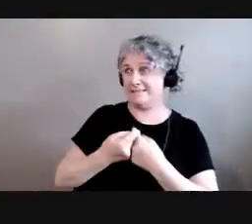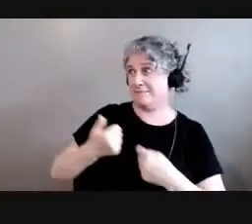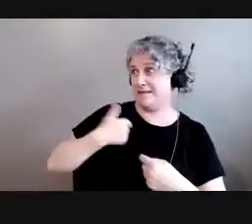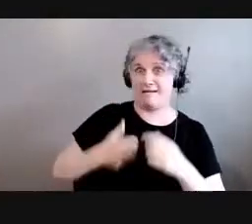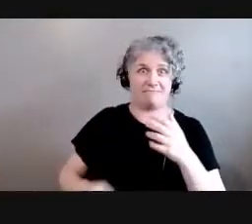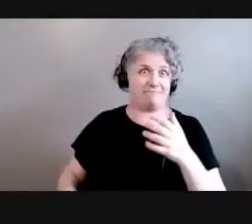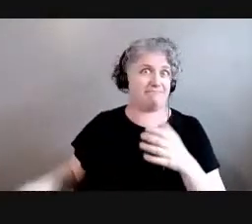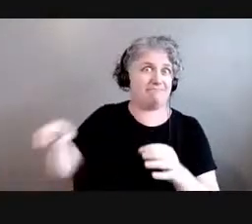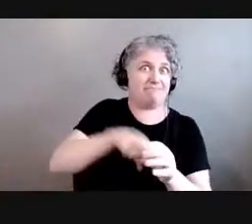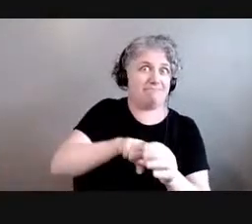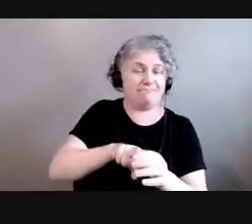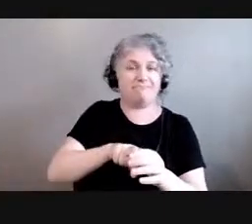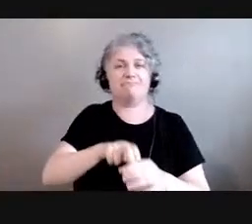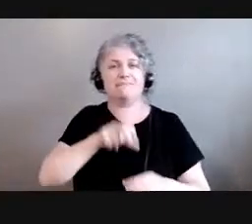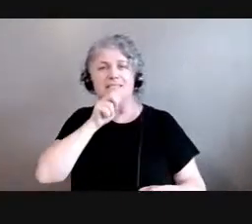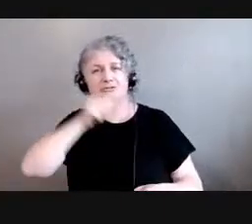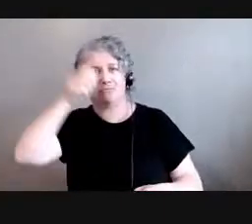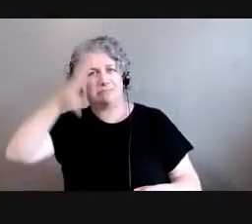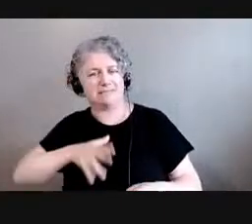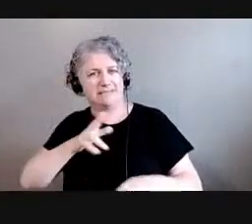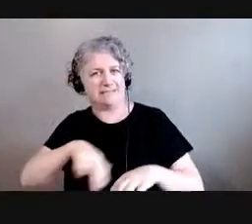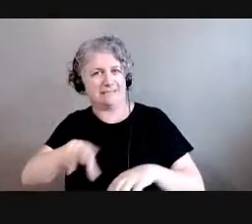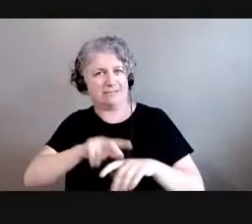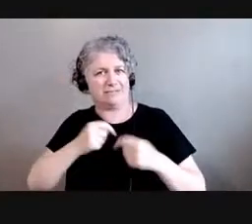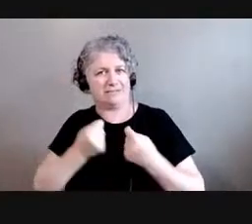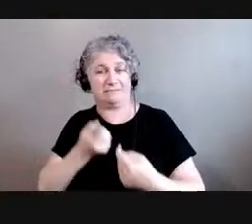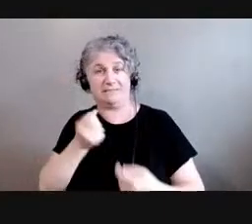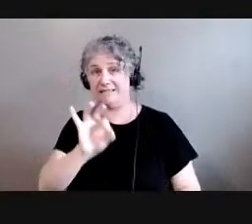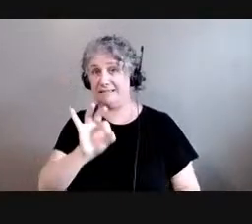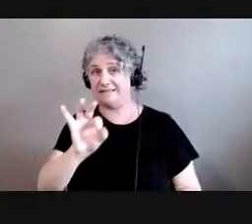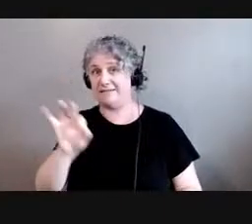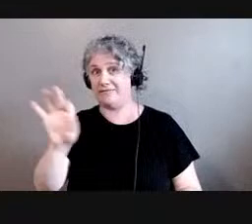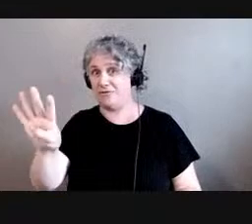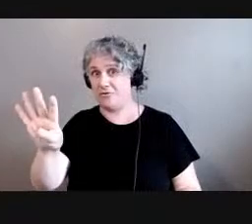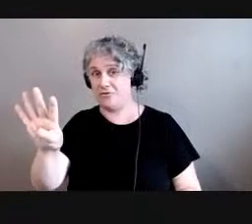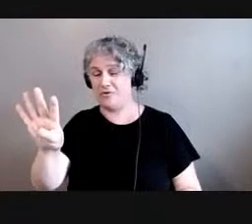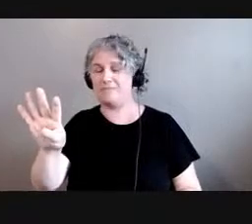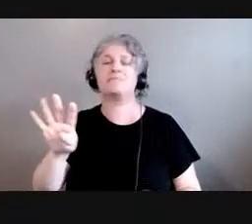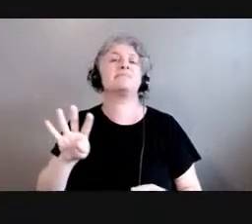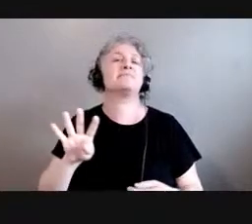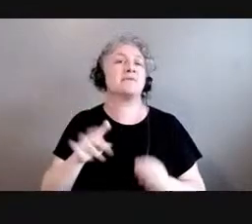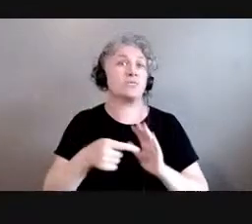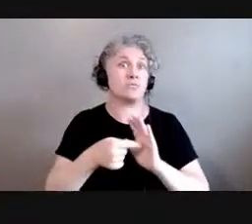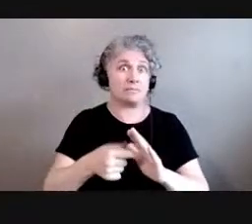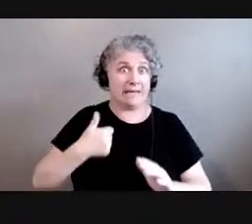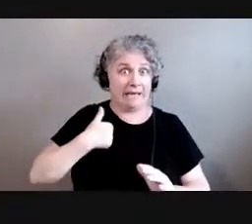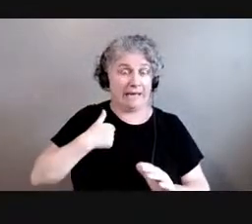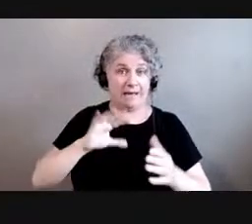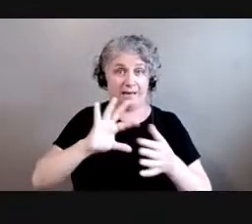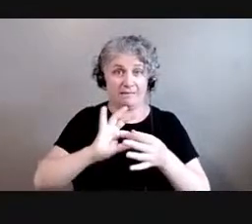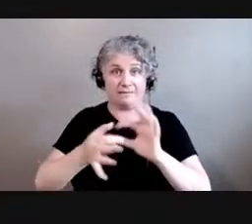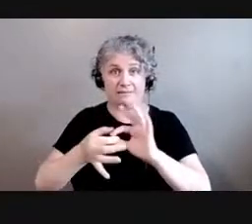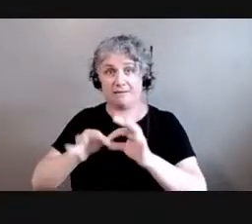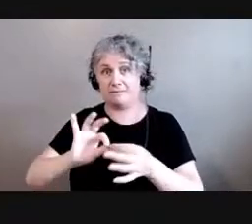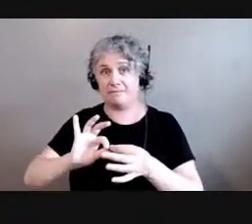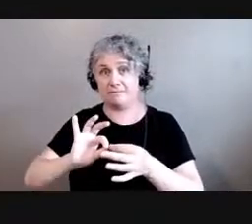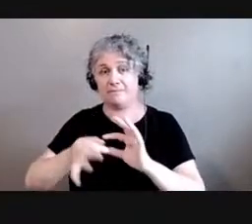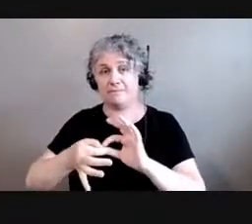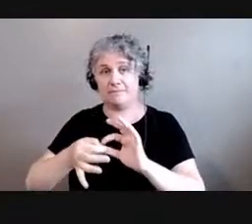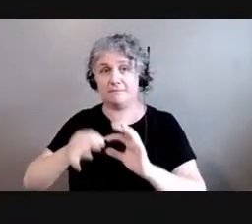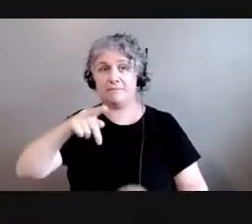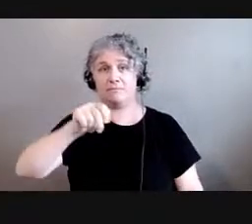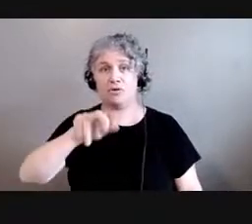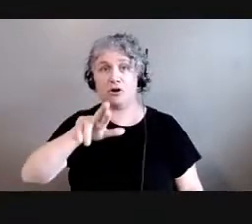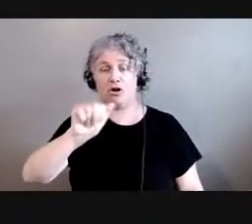senior men's national team in 1994. He went on to represent Canada at the Paralympics, winning gold medals